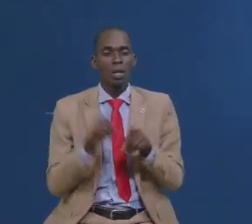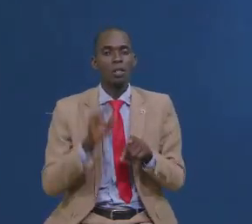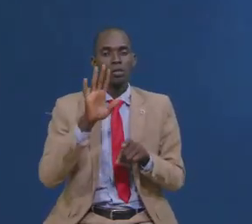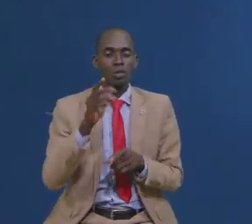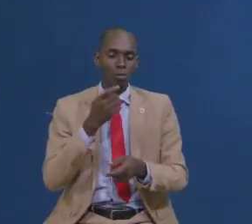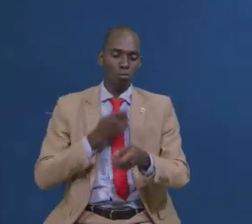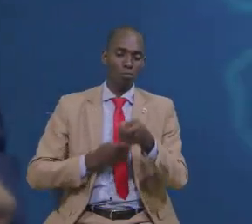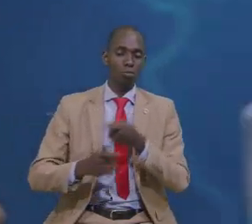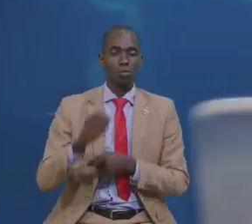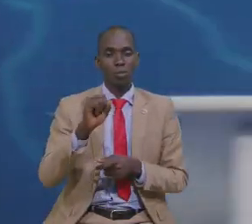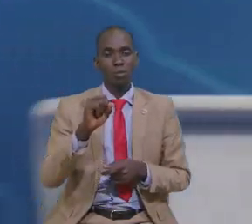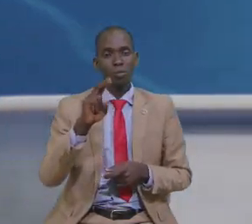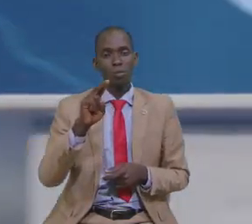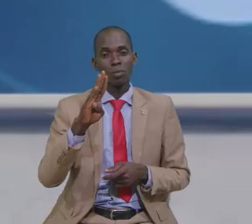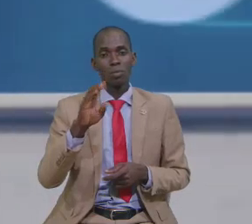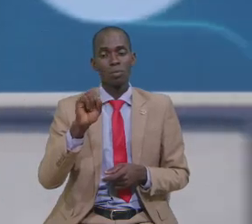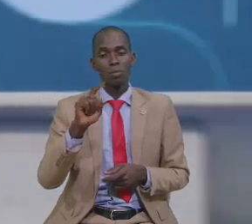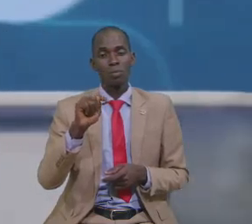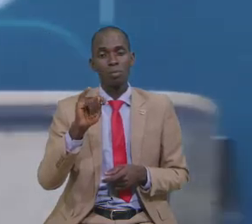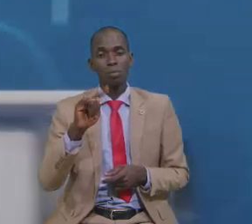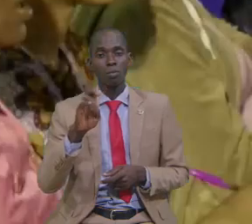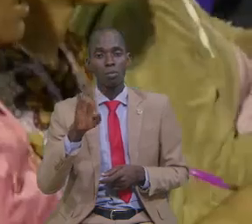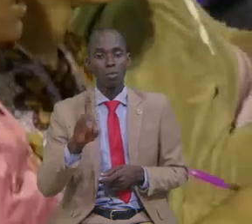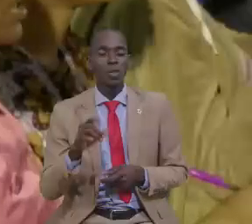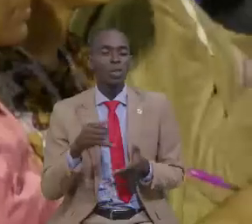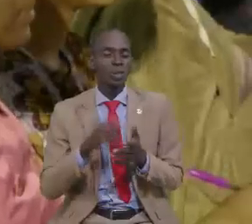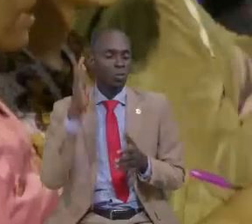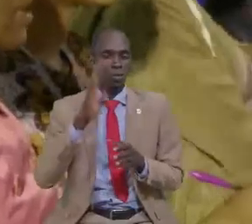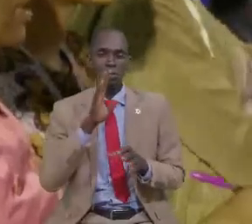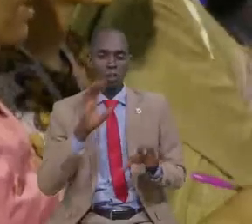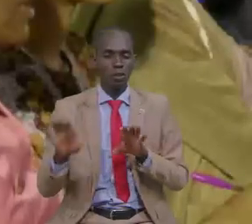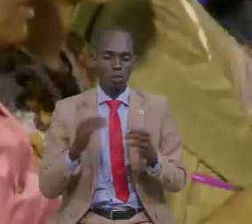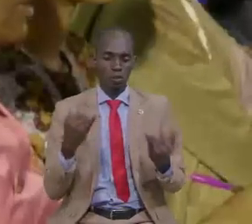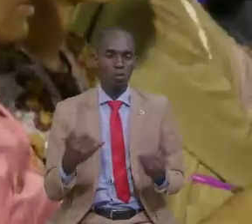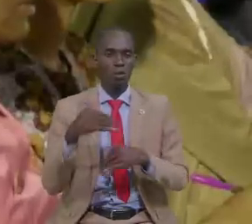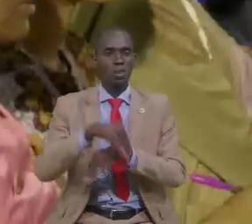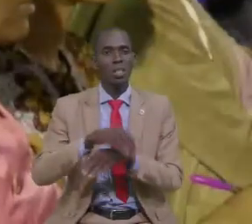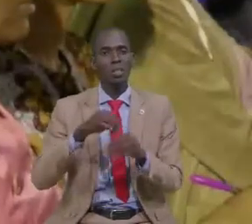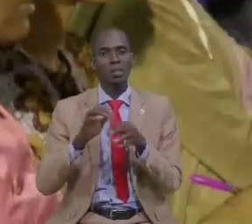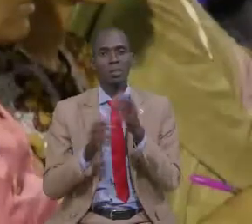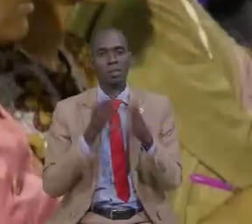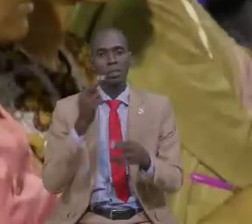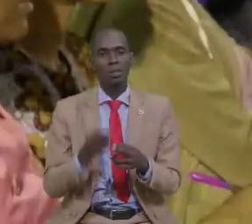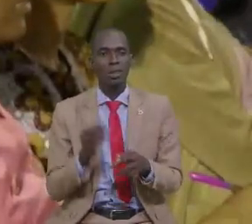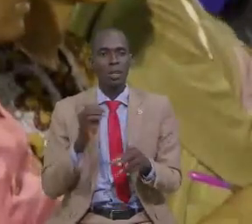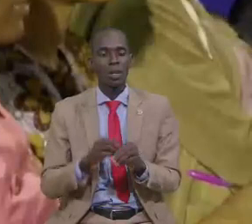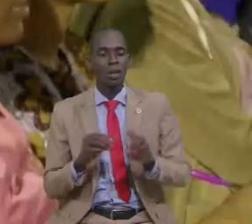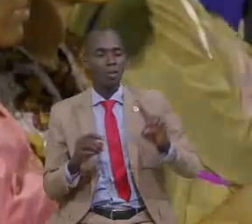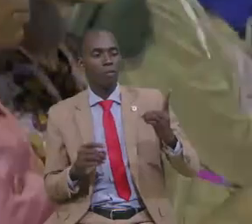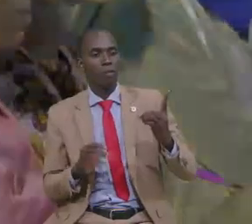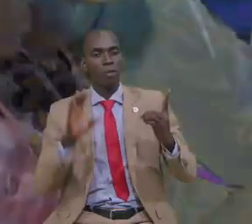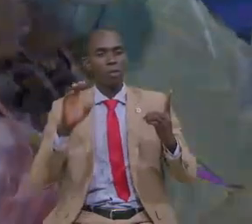it will be done tonight in Jesus name while looking at First Corinthians chapter 5